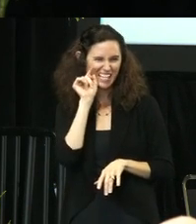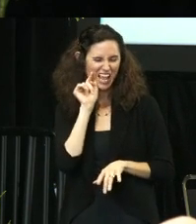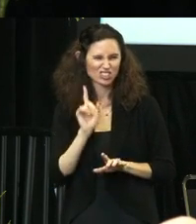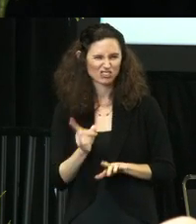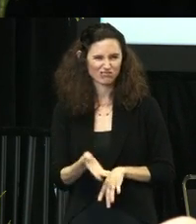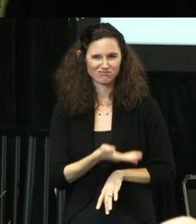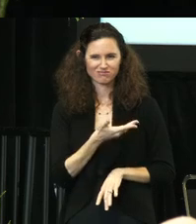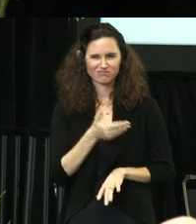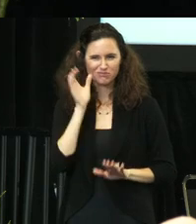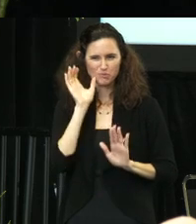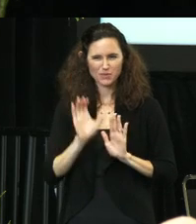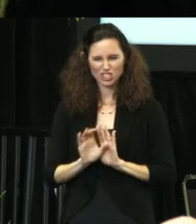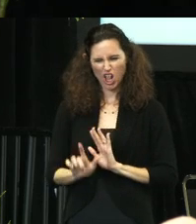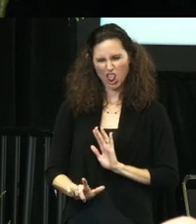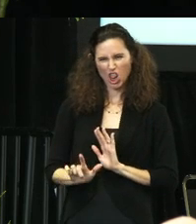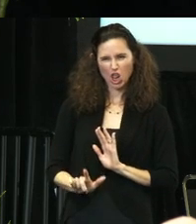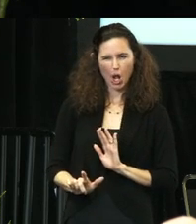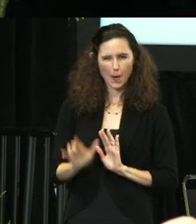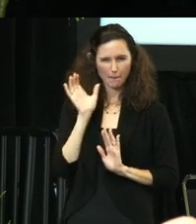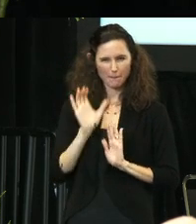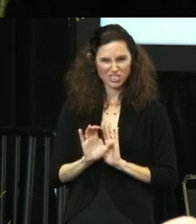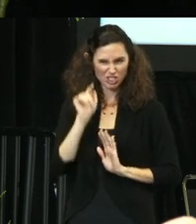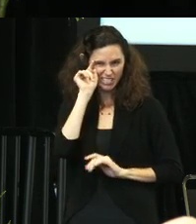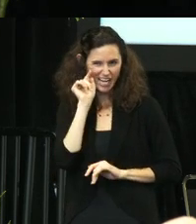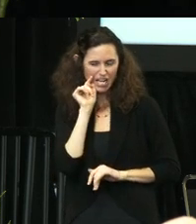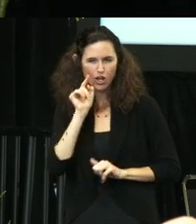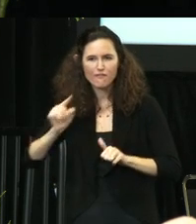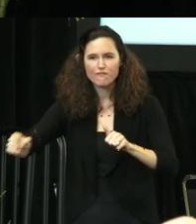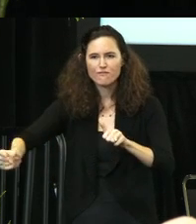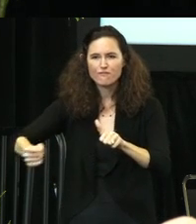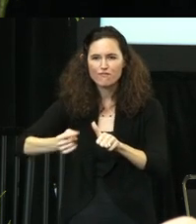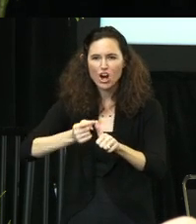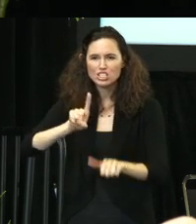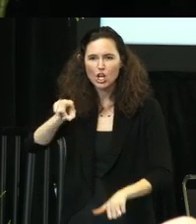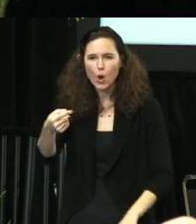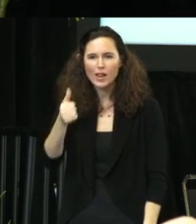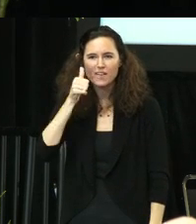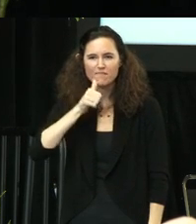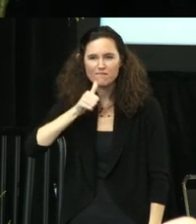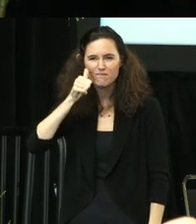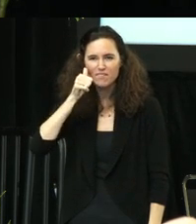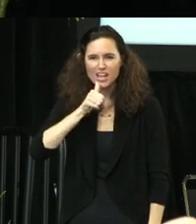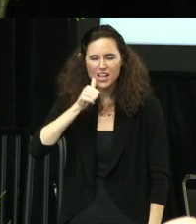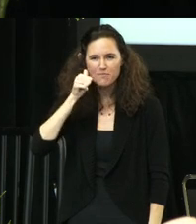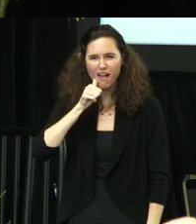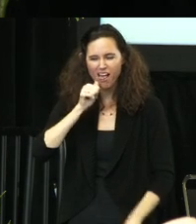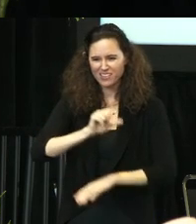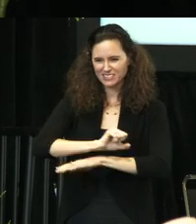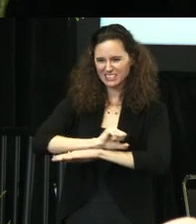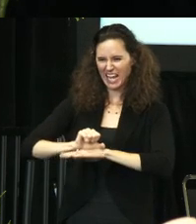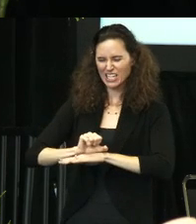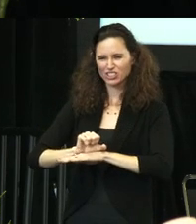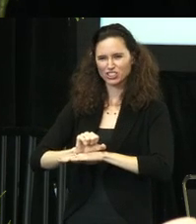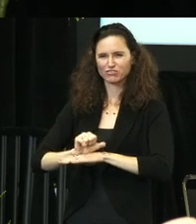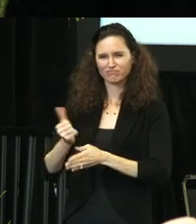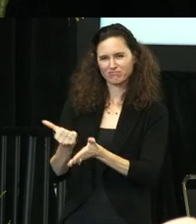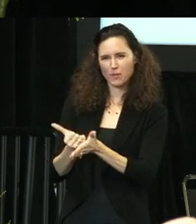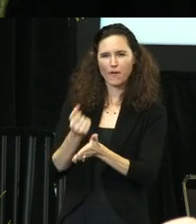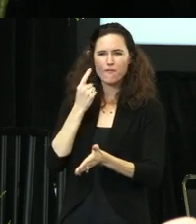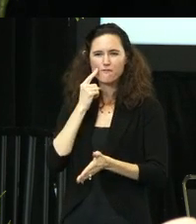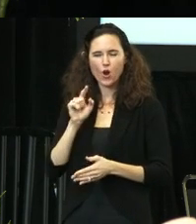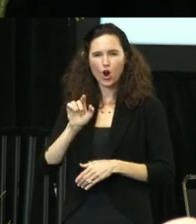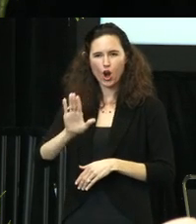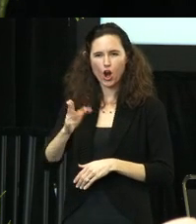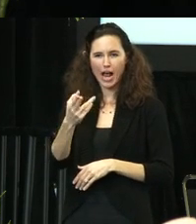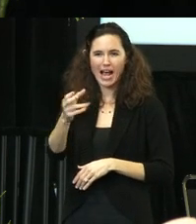the lower portion here, she was the first and only female stagehand for her theater production group in her high school.